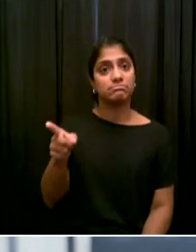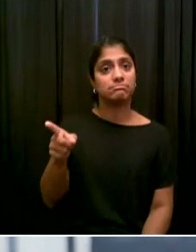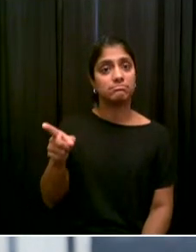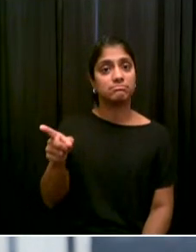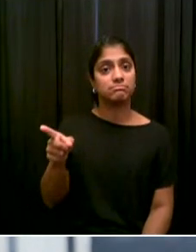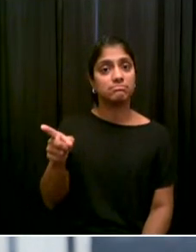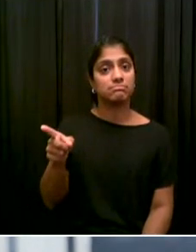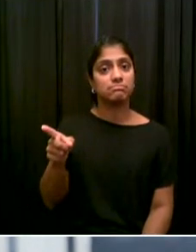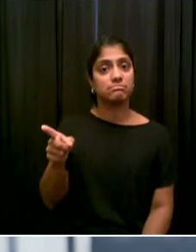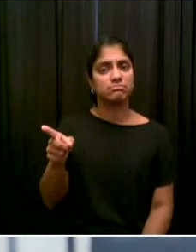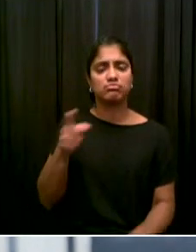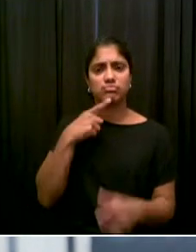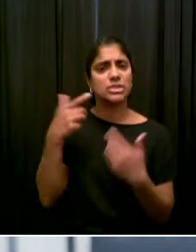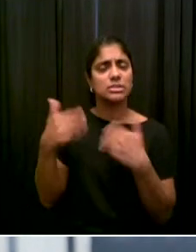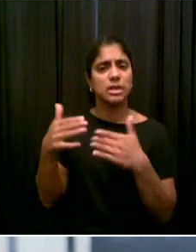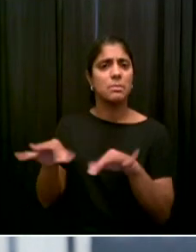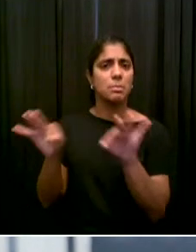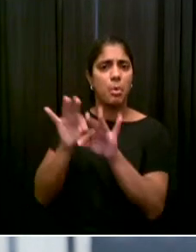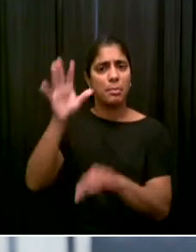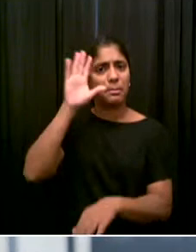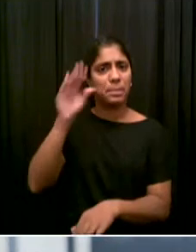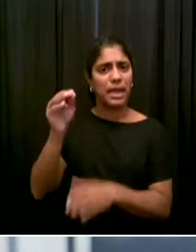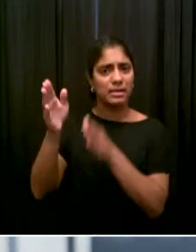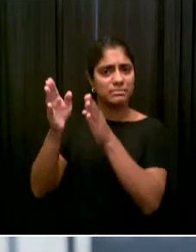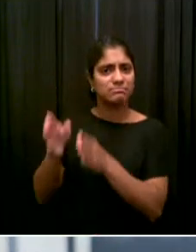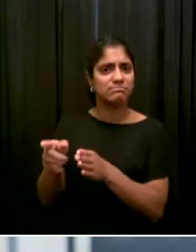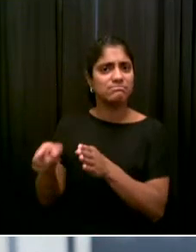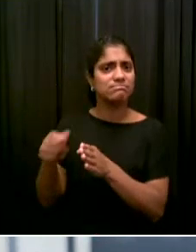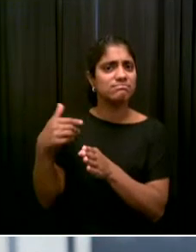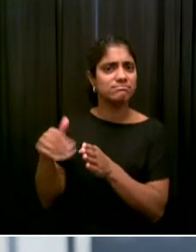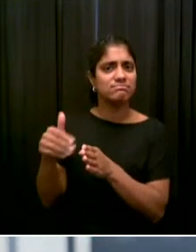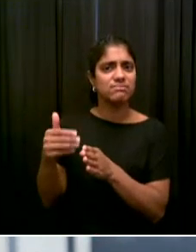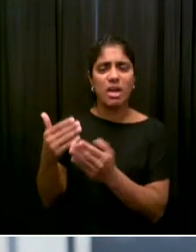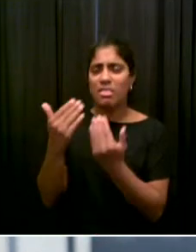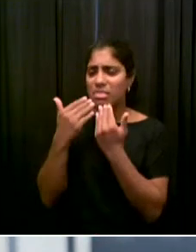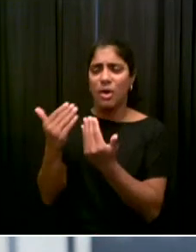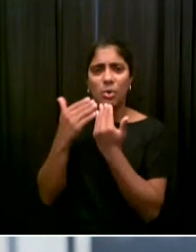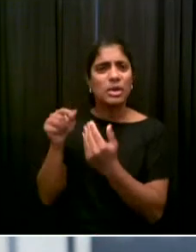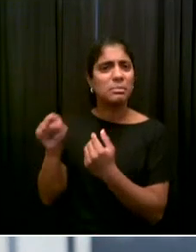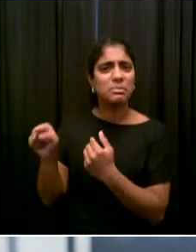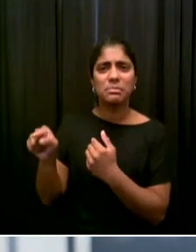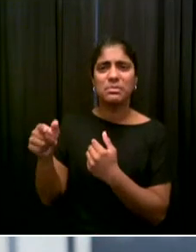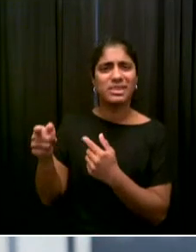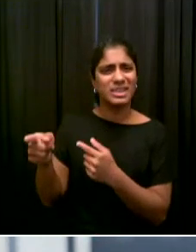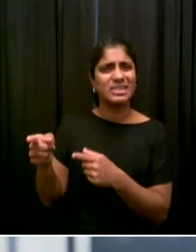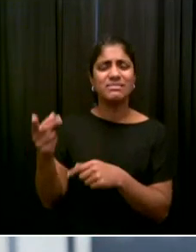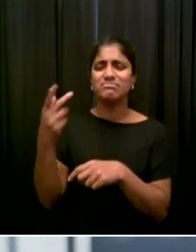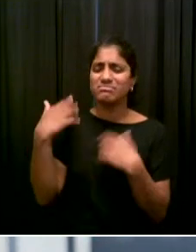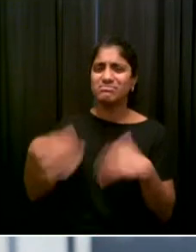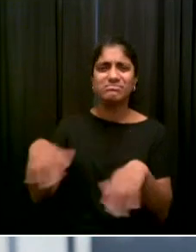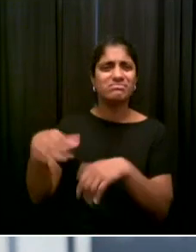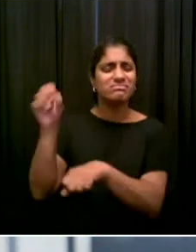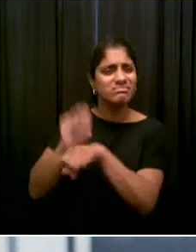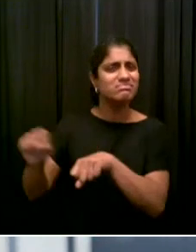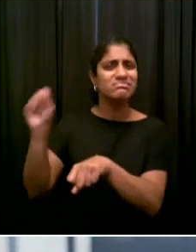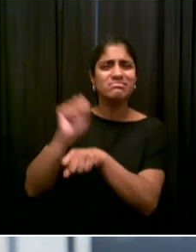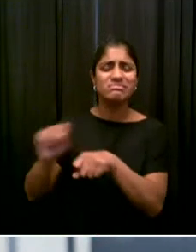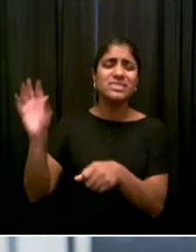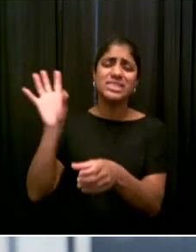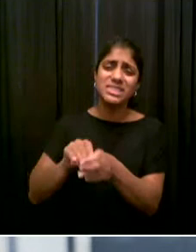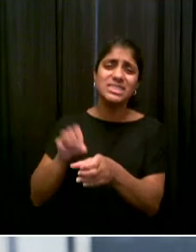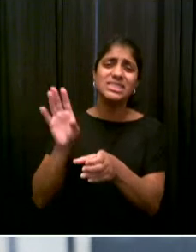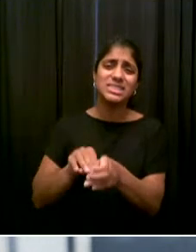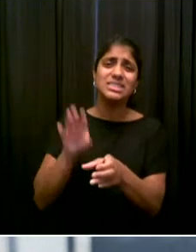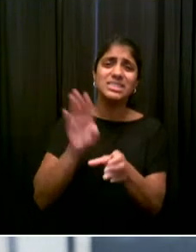decades. His extraordinary work at the Jewish Community Relations Council has been, of course, about bringing forward